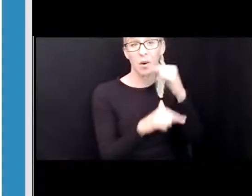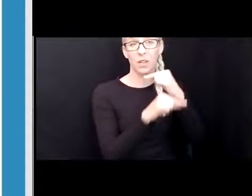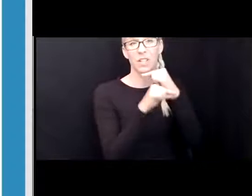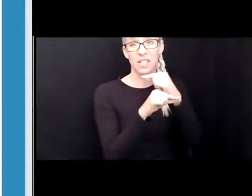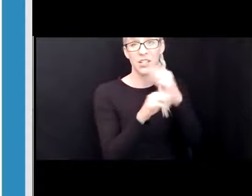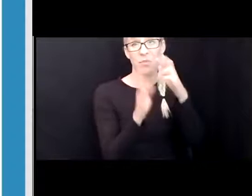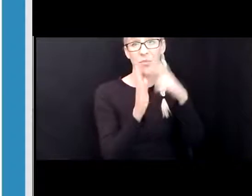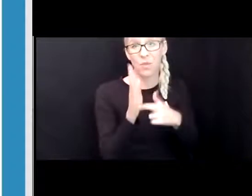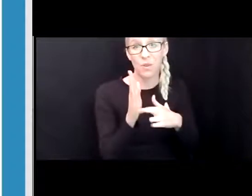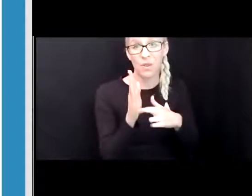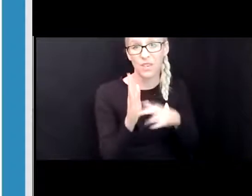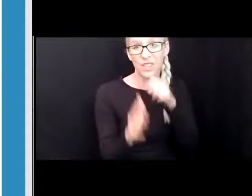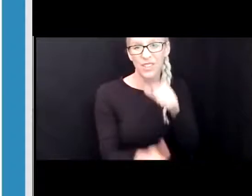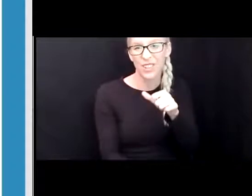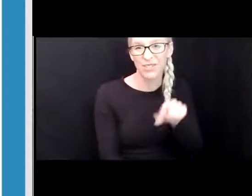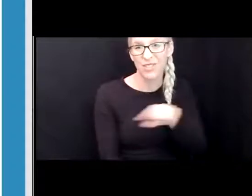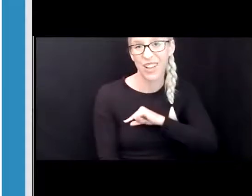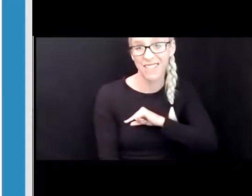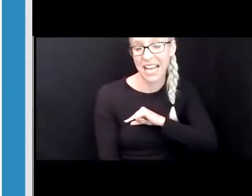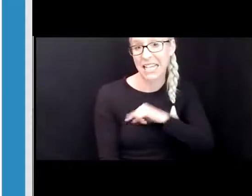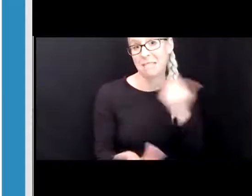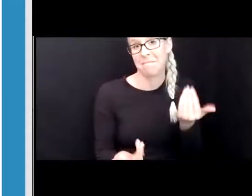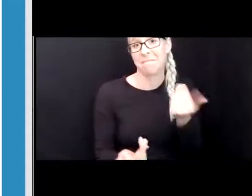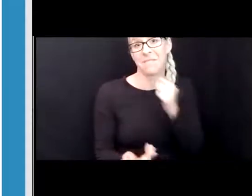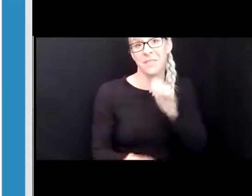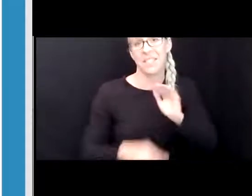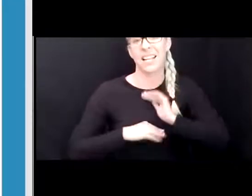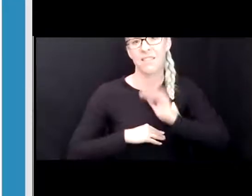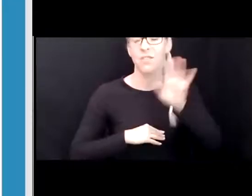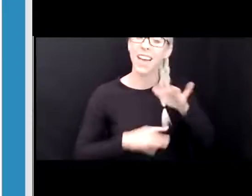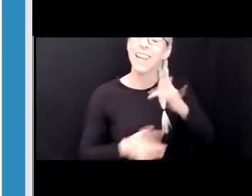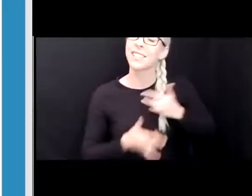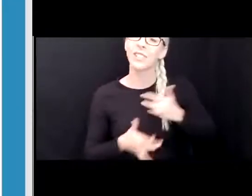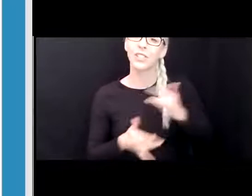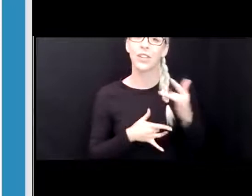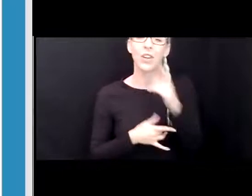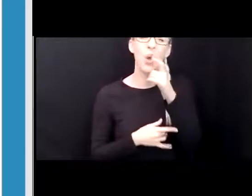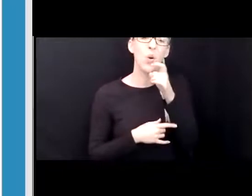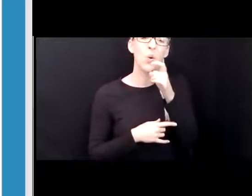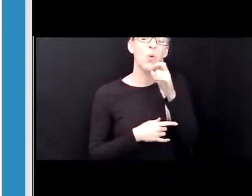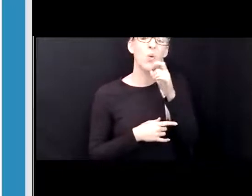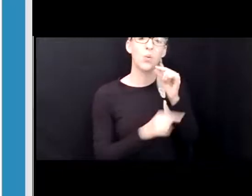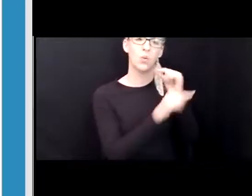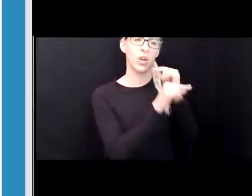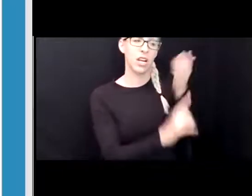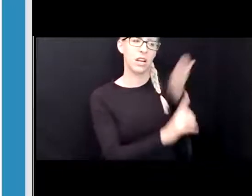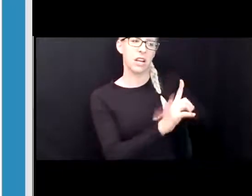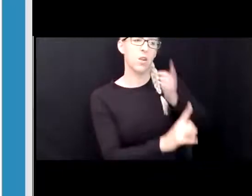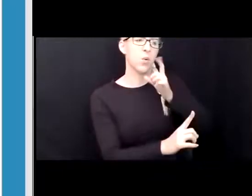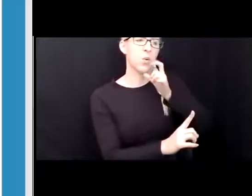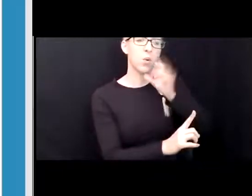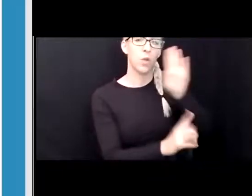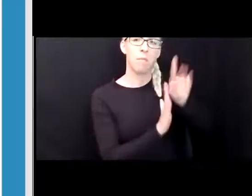don't qualify. So that is a concern sometimes when we are looking at who that guardian might be down the line. So someone